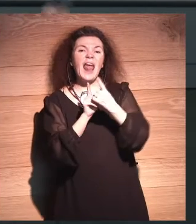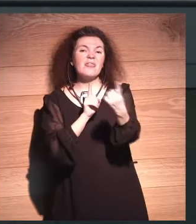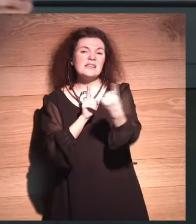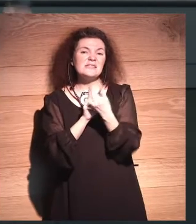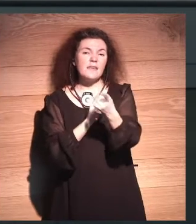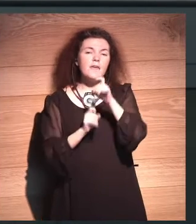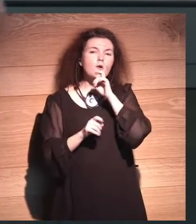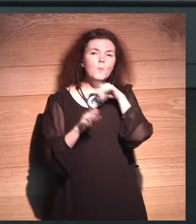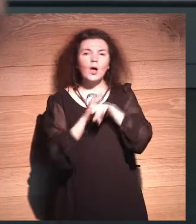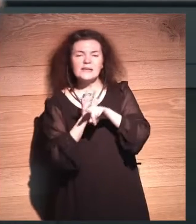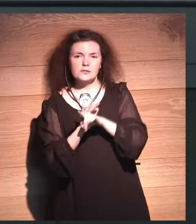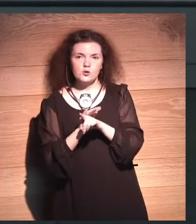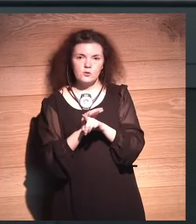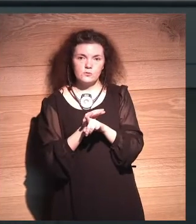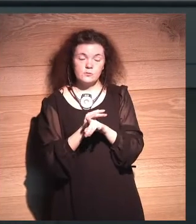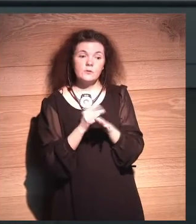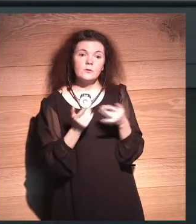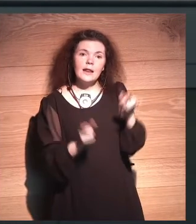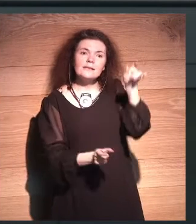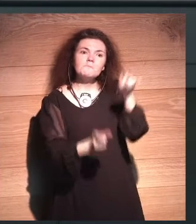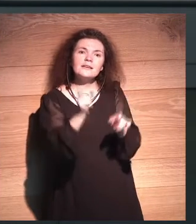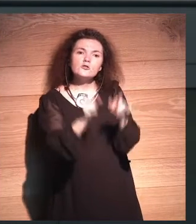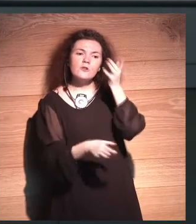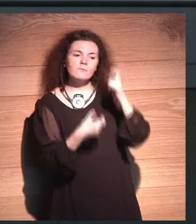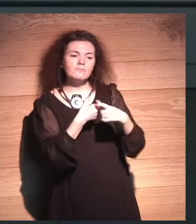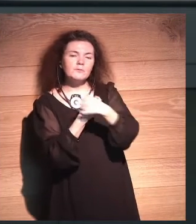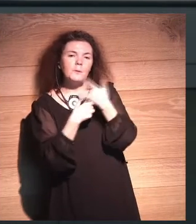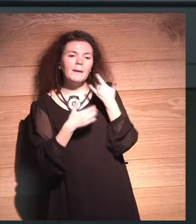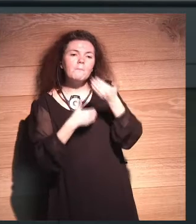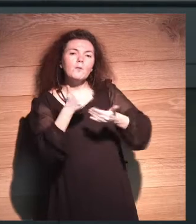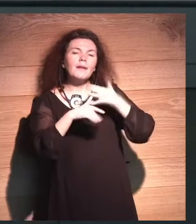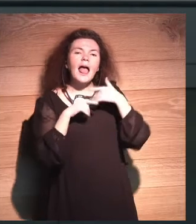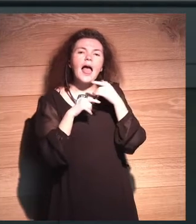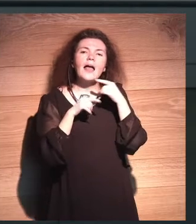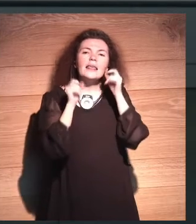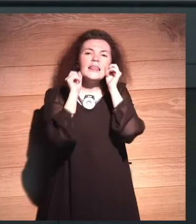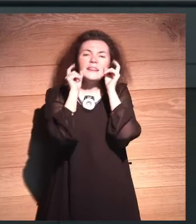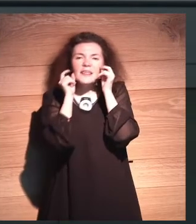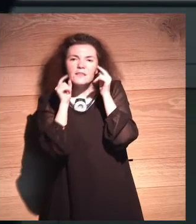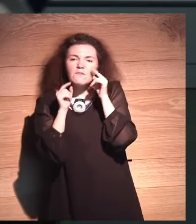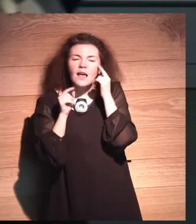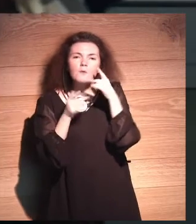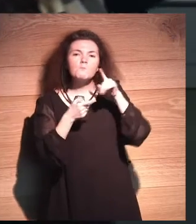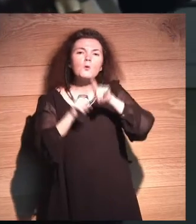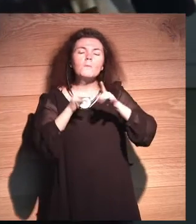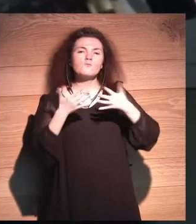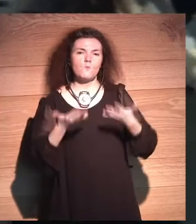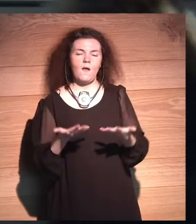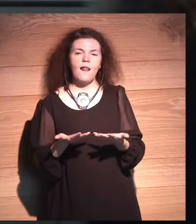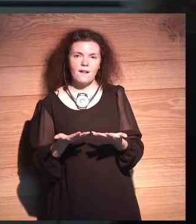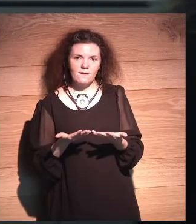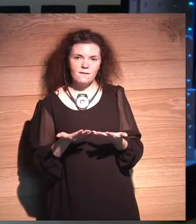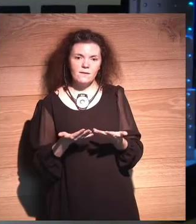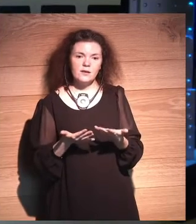people first in the process of identifying what actually is the issue and how can I actually use data,